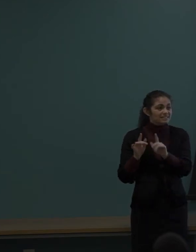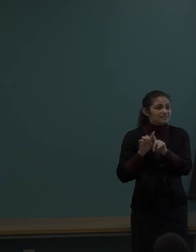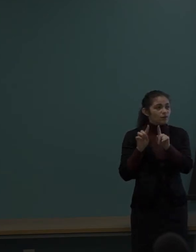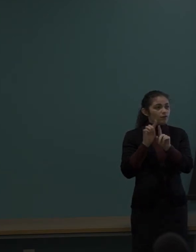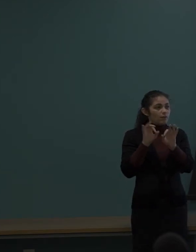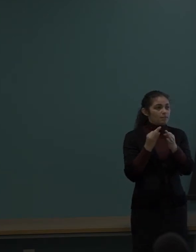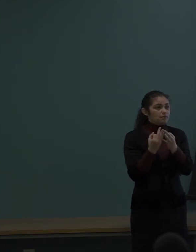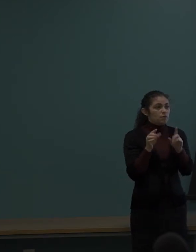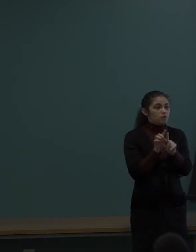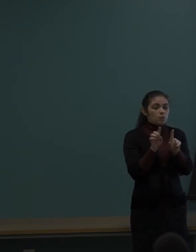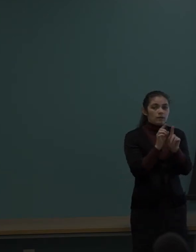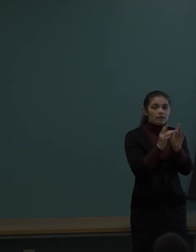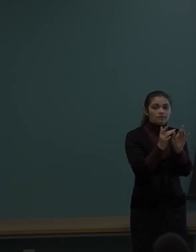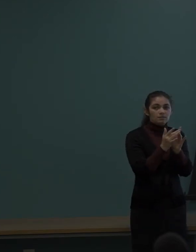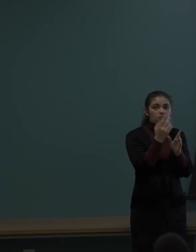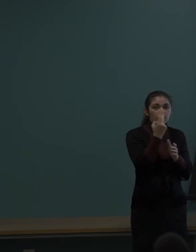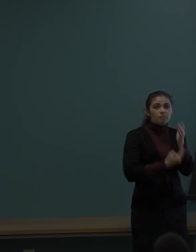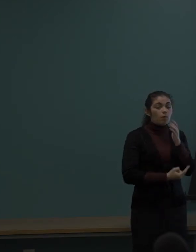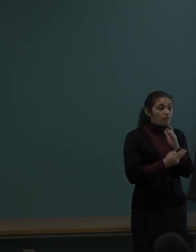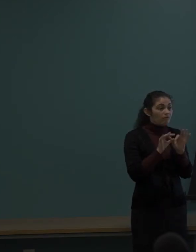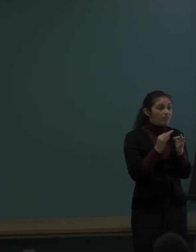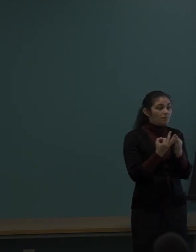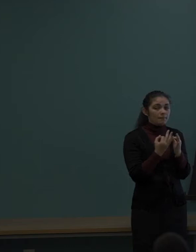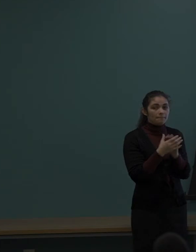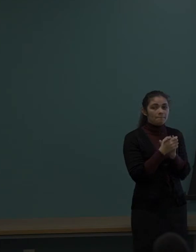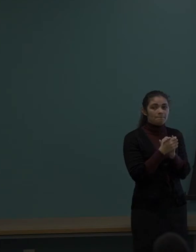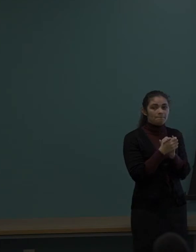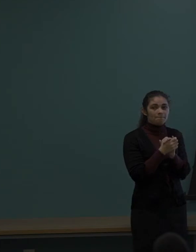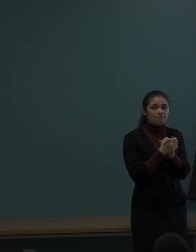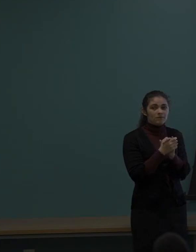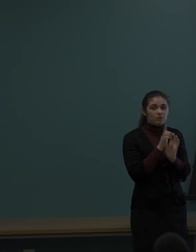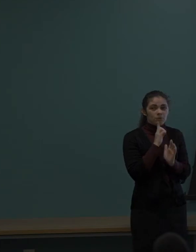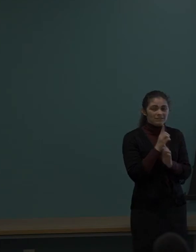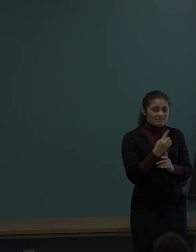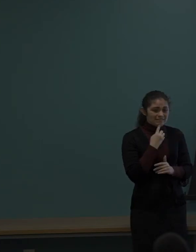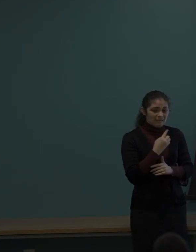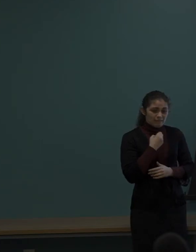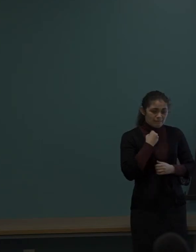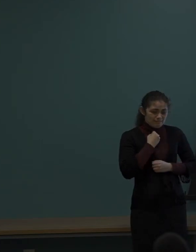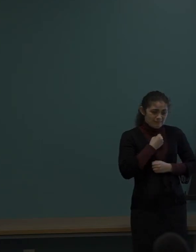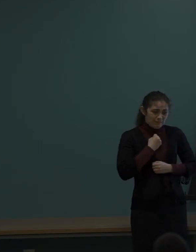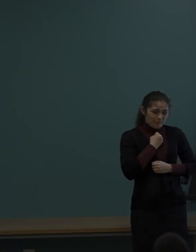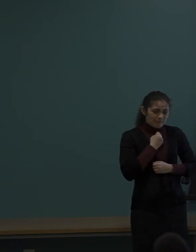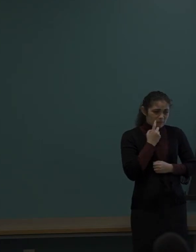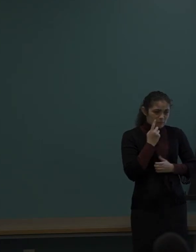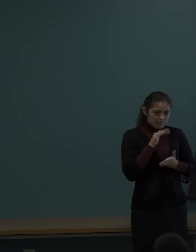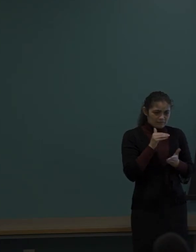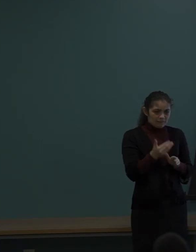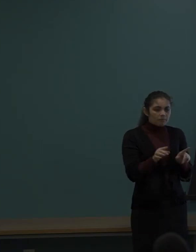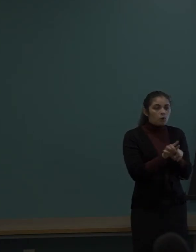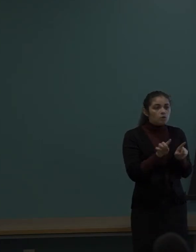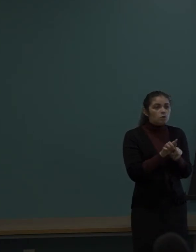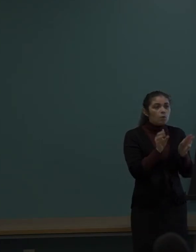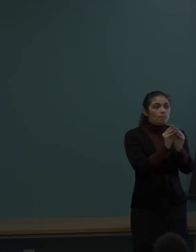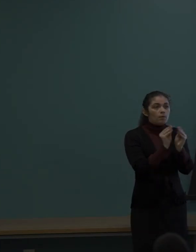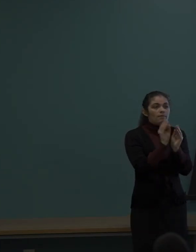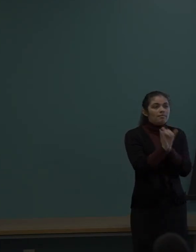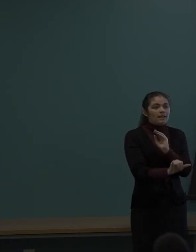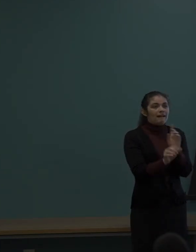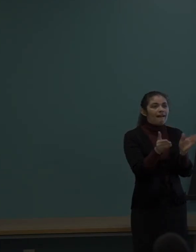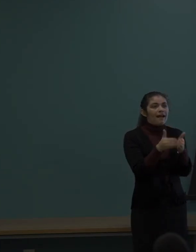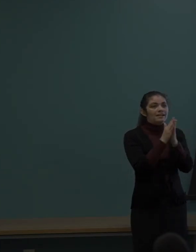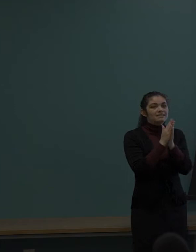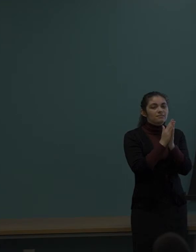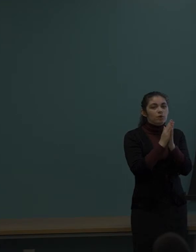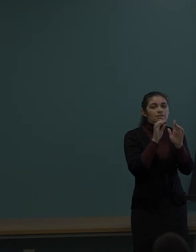and we have made contact with both of these families to express our sympathy, but we also have to take it a step further and ask